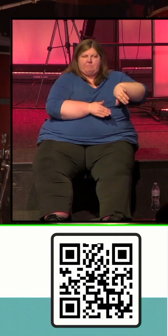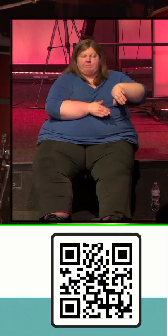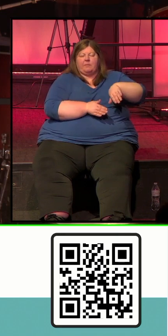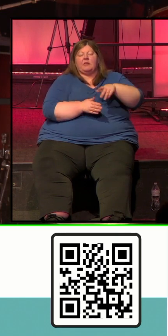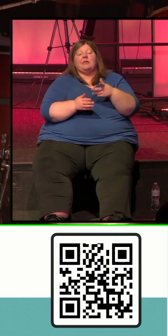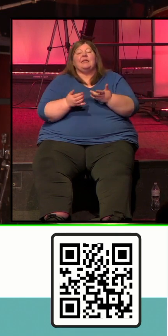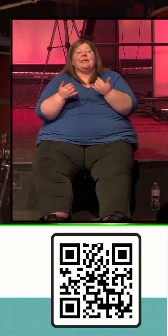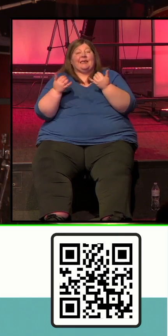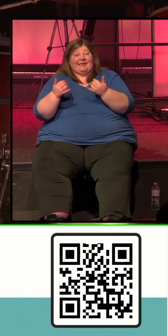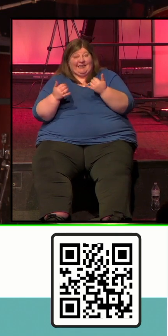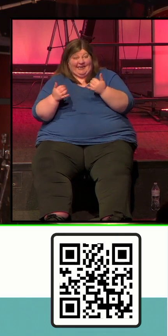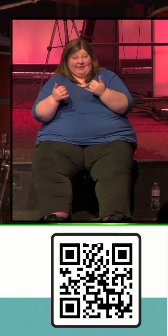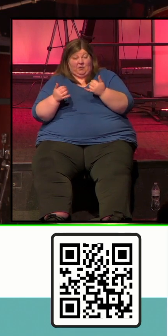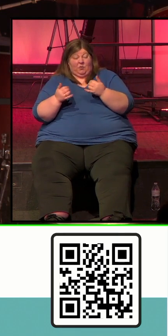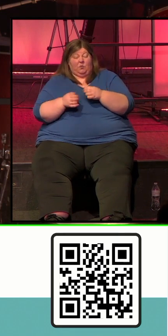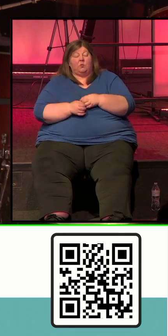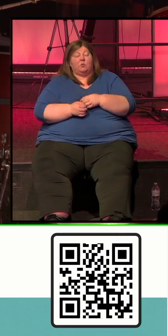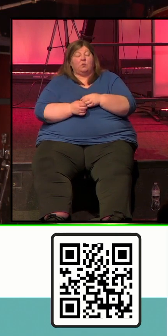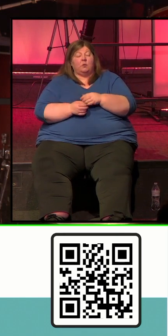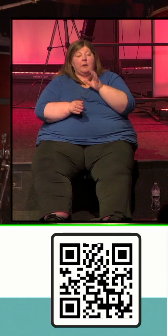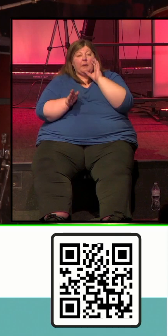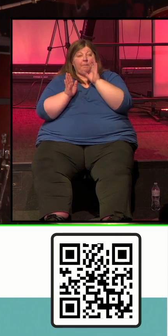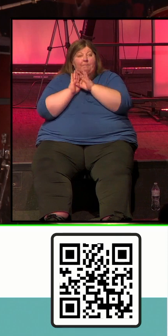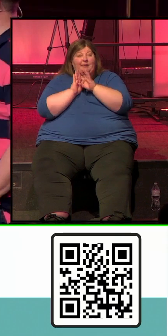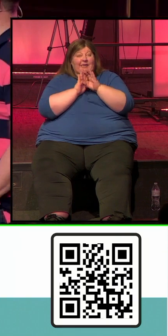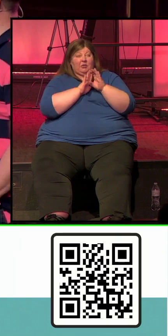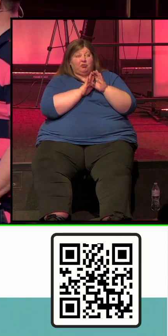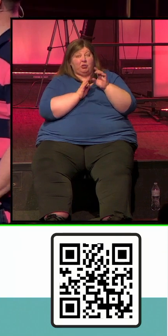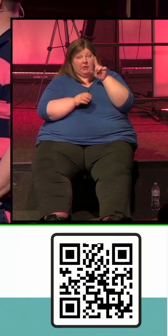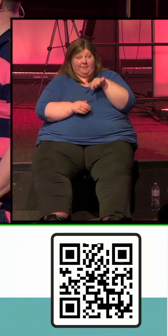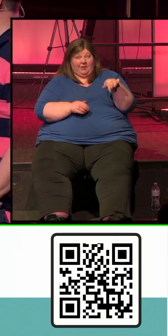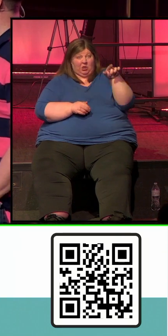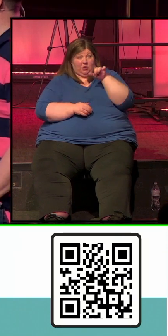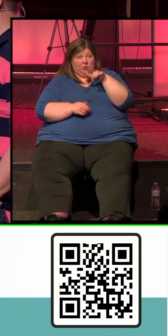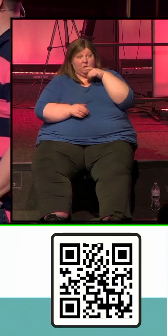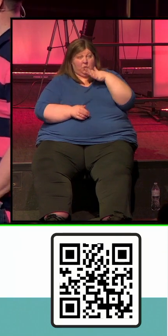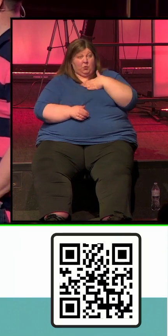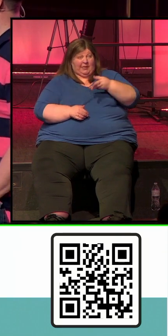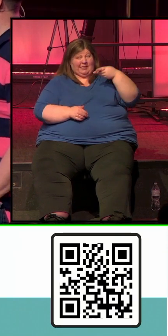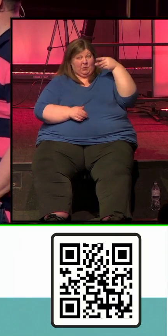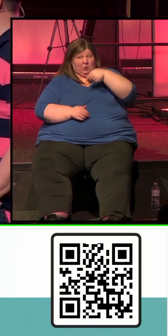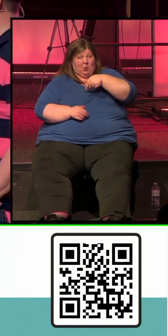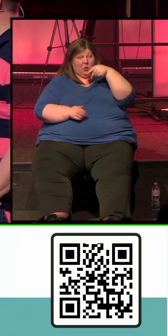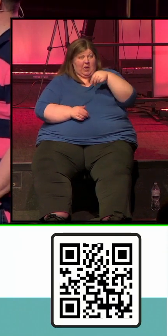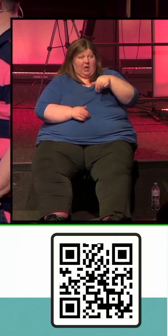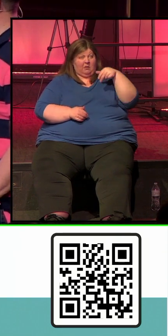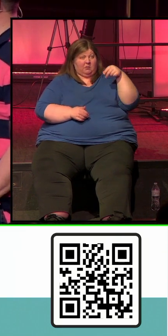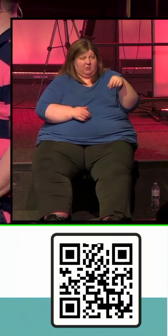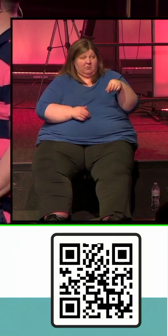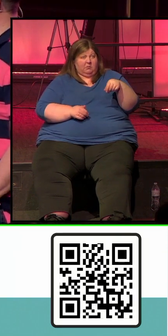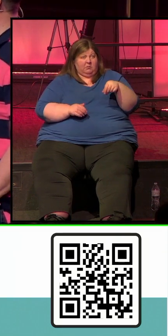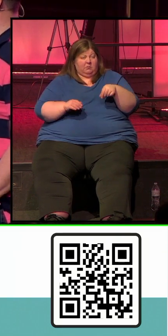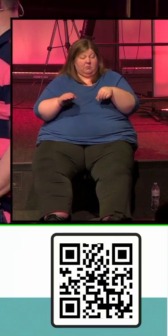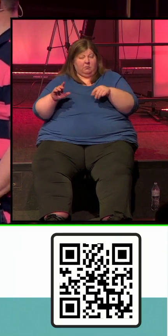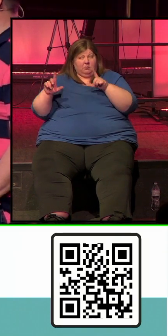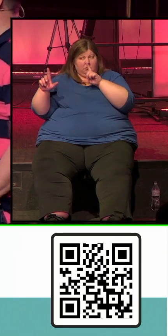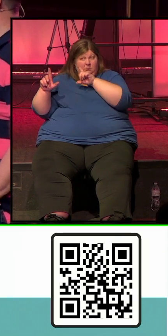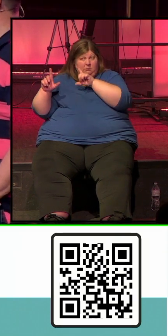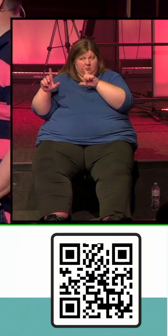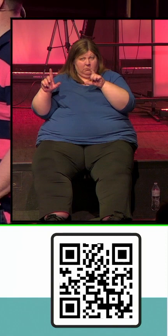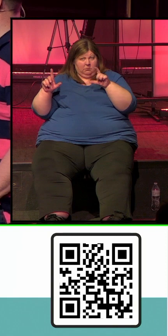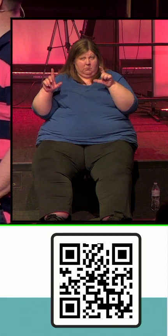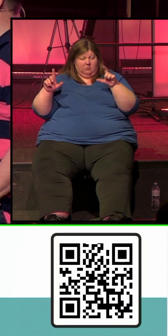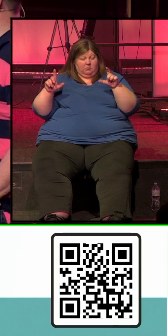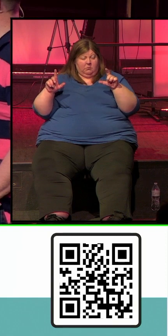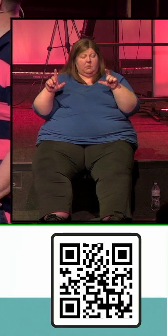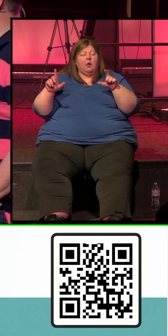child. We're instead getting pictures of you, or you're choosing a picture that's already in your phone.